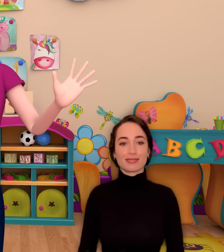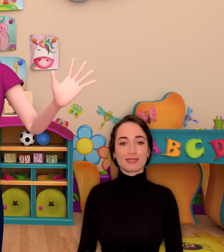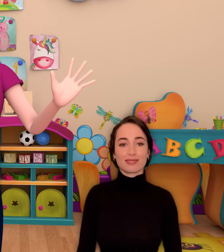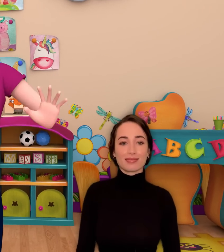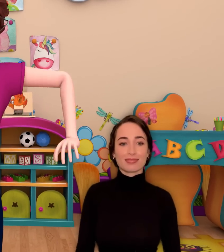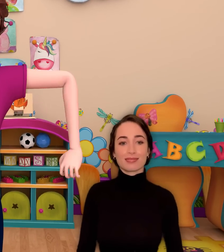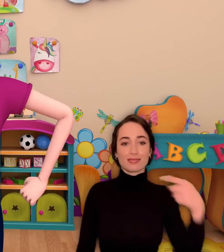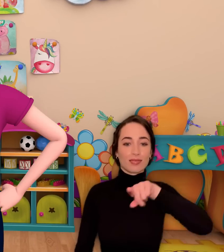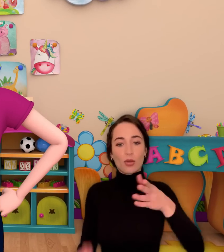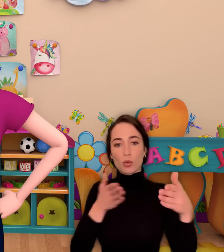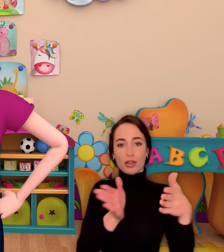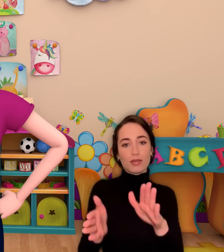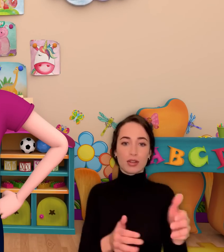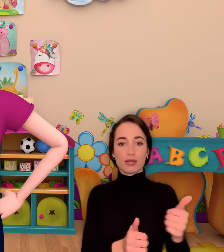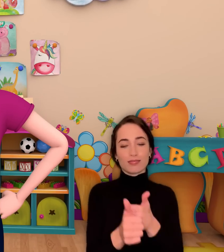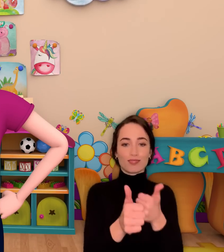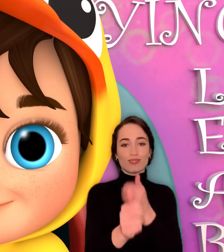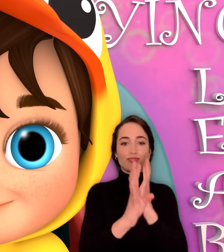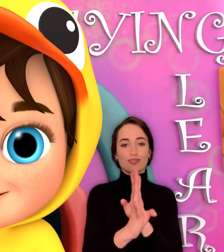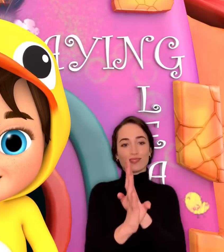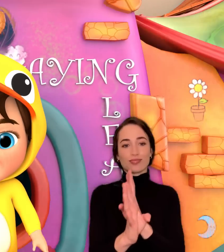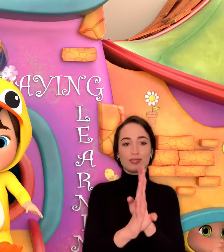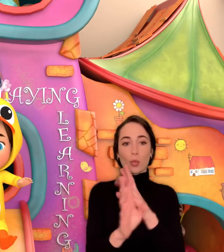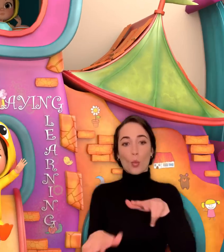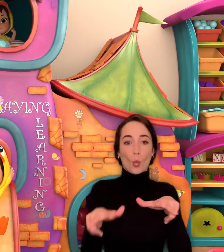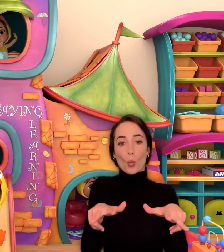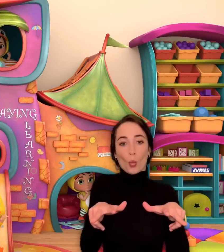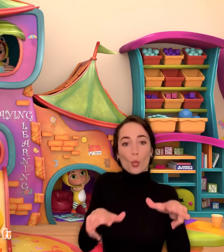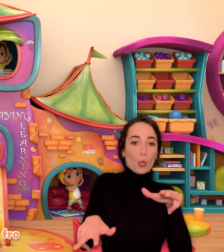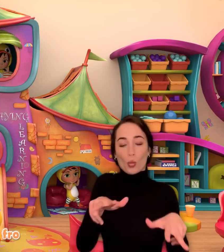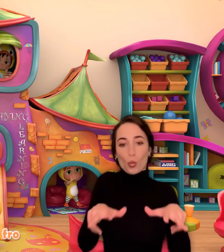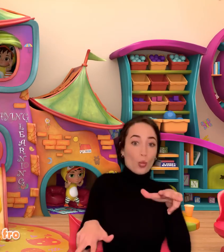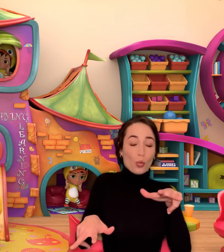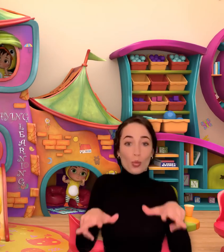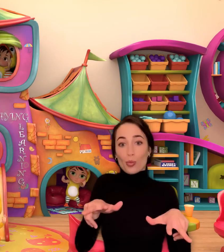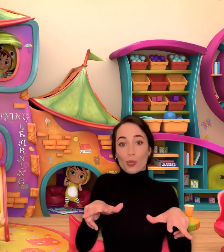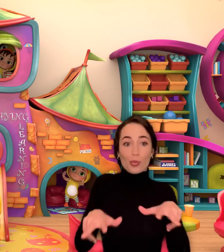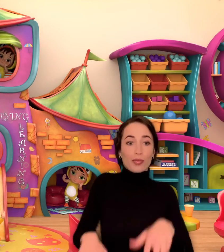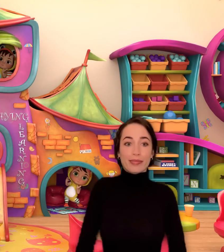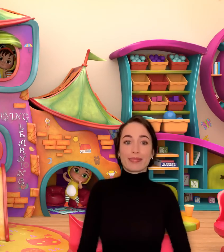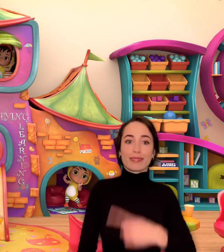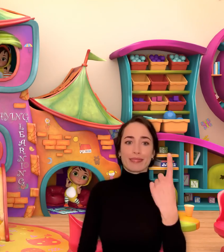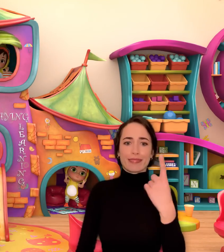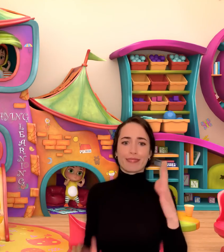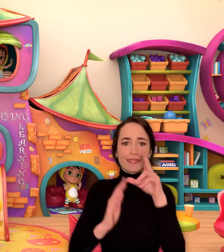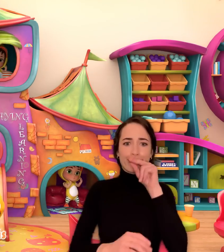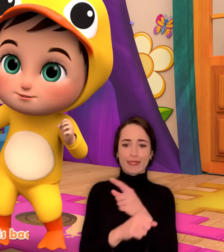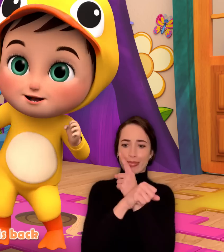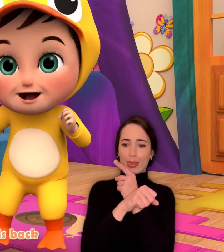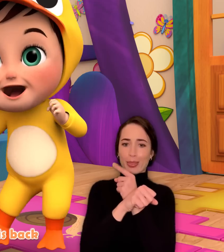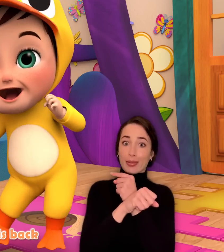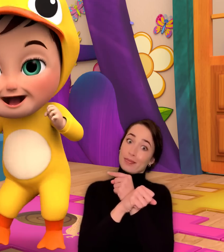quack down to the river they would go wible Wubble wble Wubble to and Thro but the one little